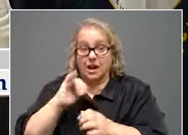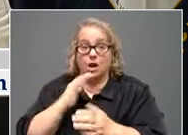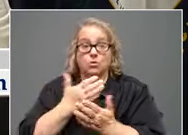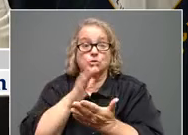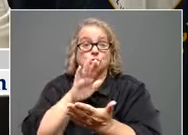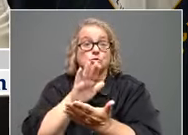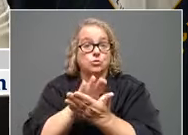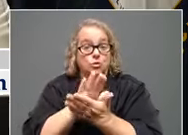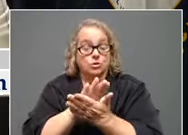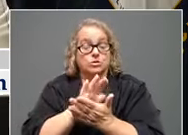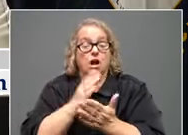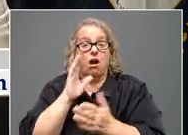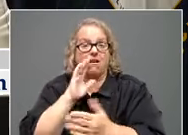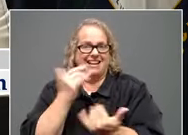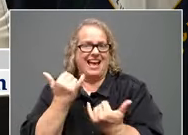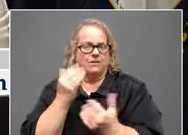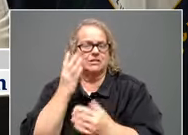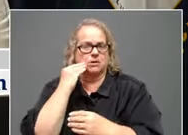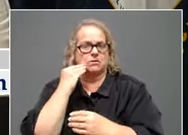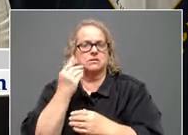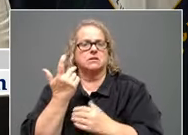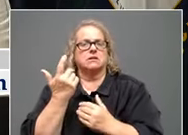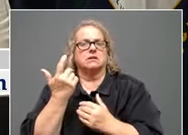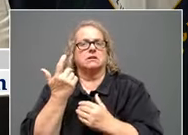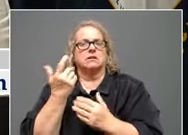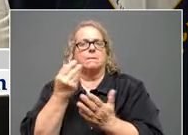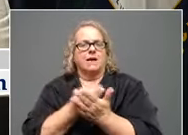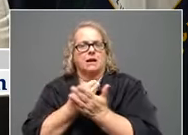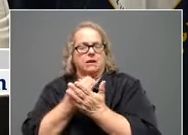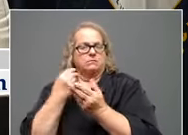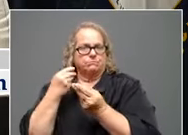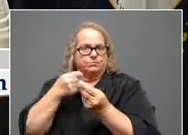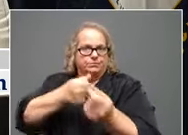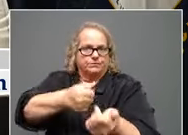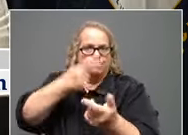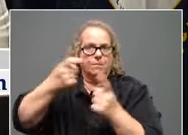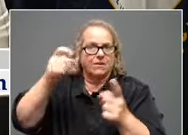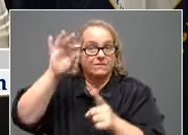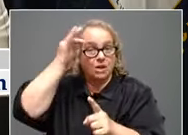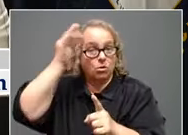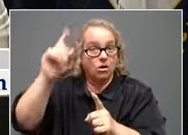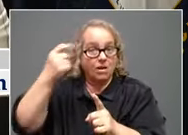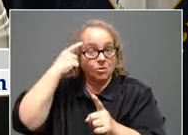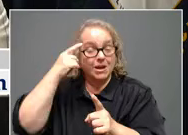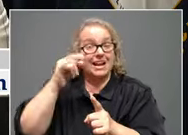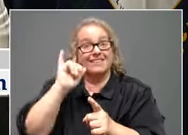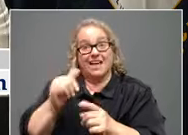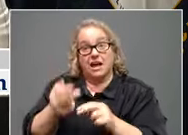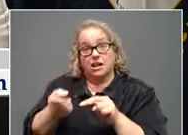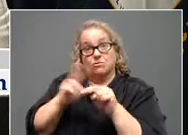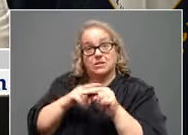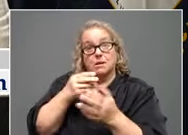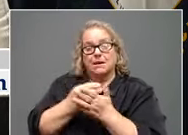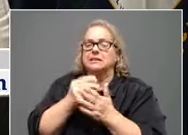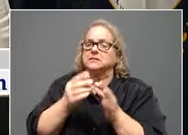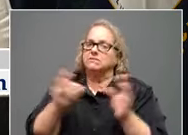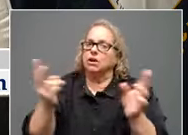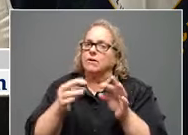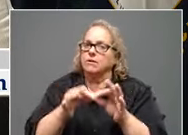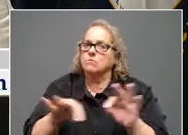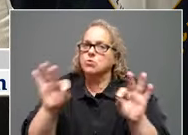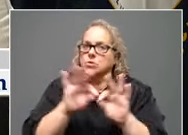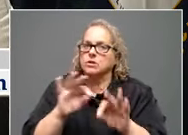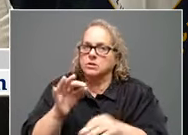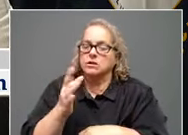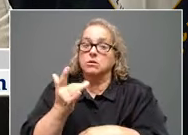are experiencing an influx of funding from the federal government. And that increased funding is vital because we are